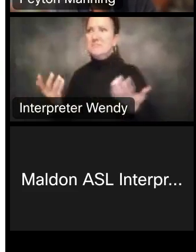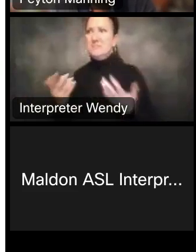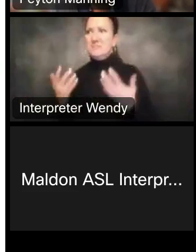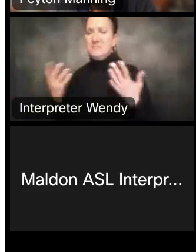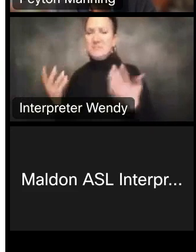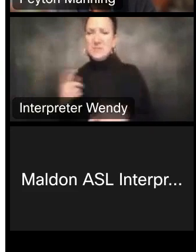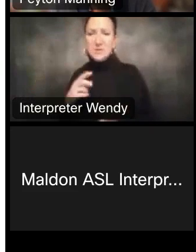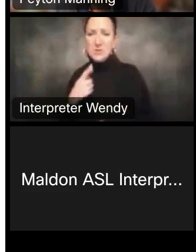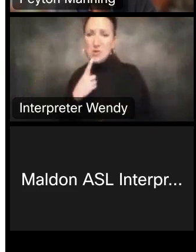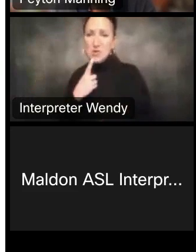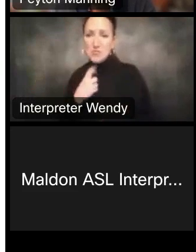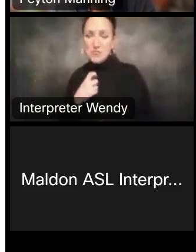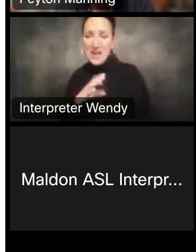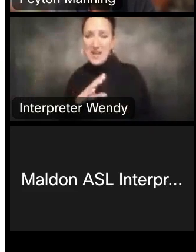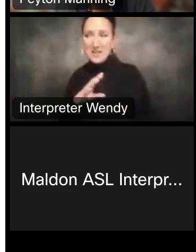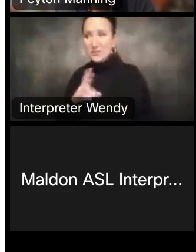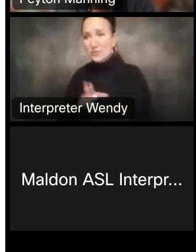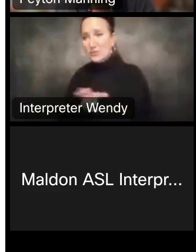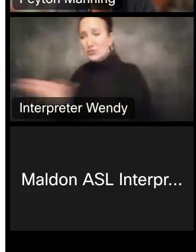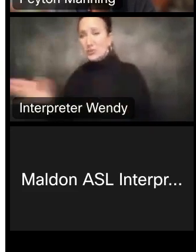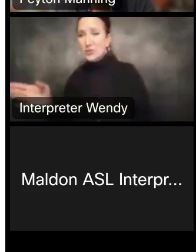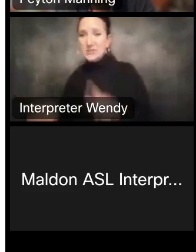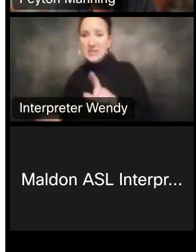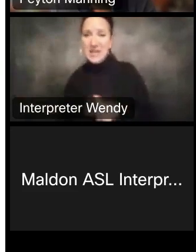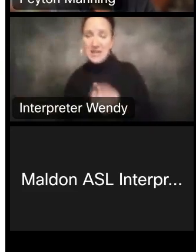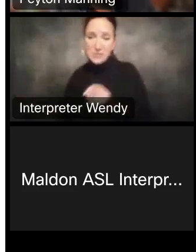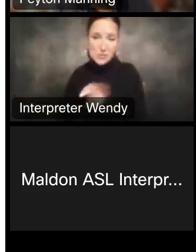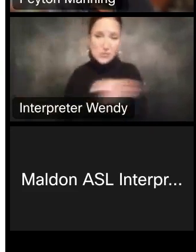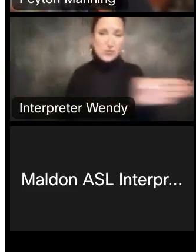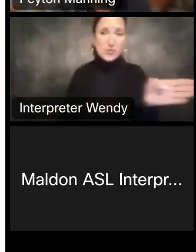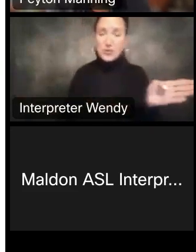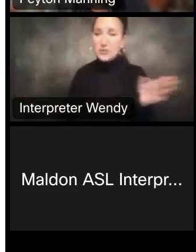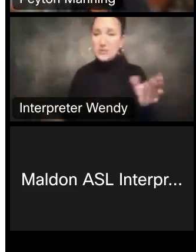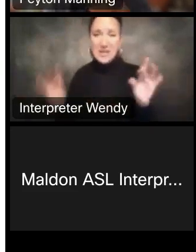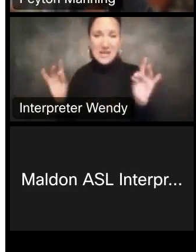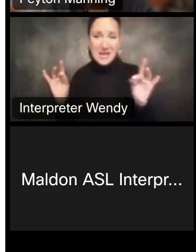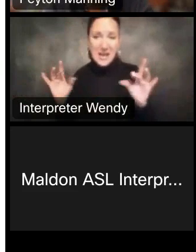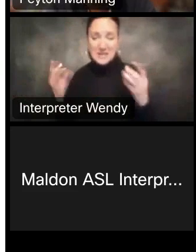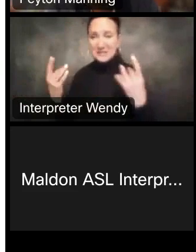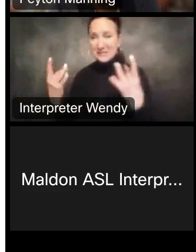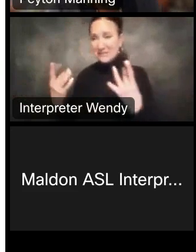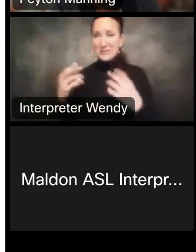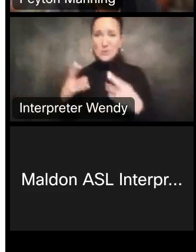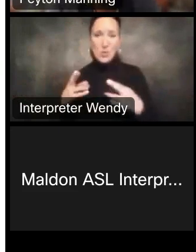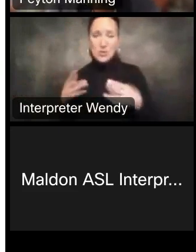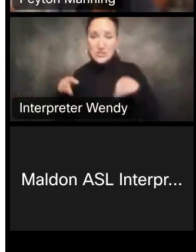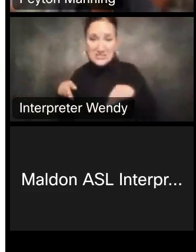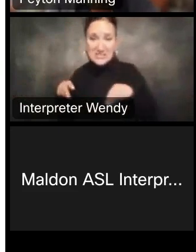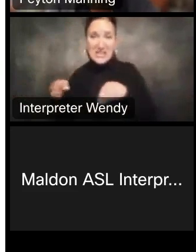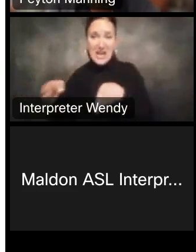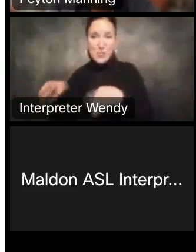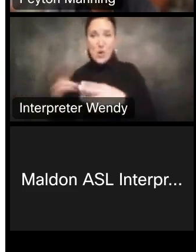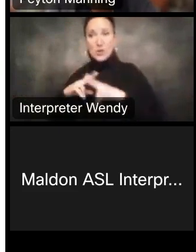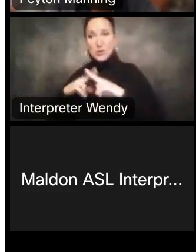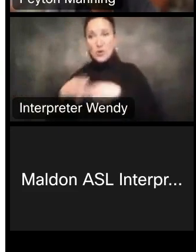signalized right-hand turns and left turns in different phases, or is this just really sidewalks that are being